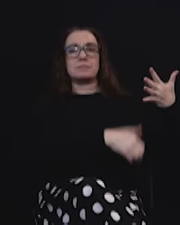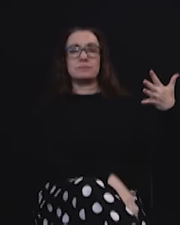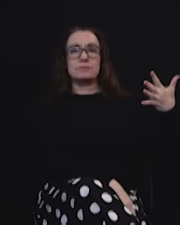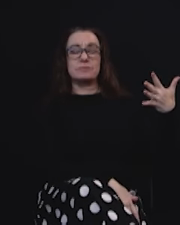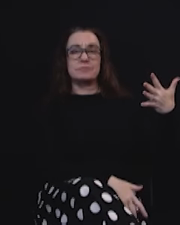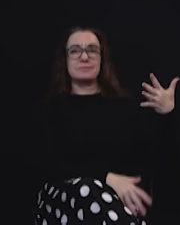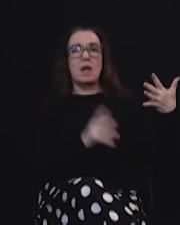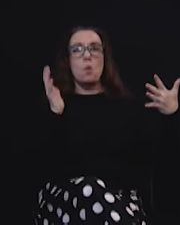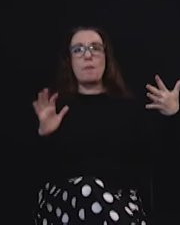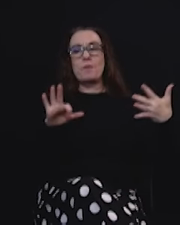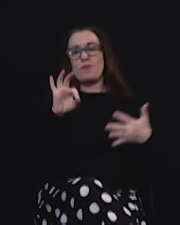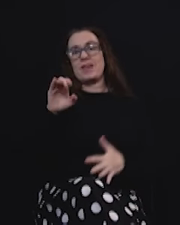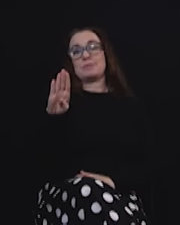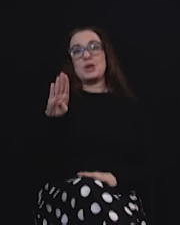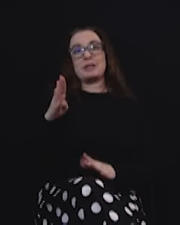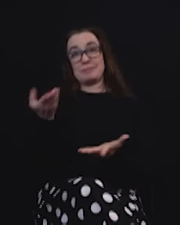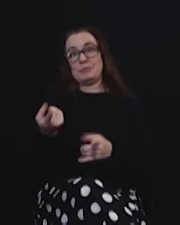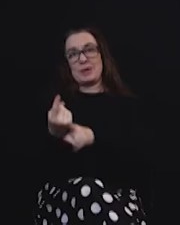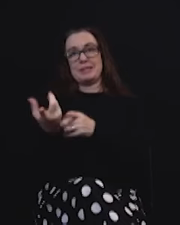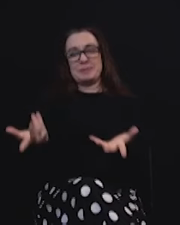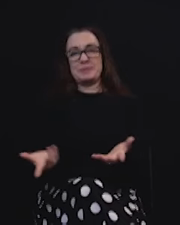Long before Facebook was even a thing, right?